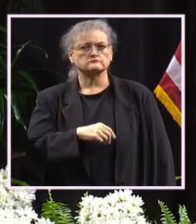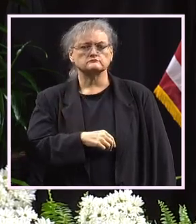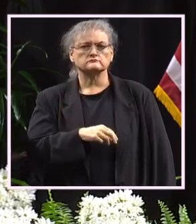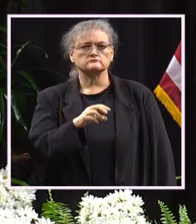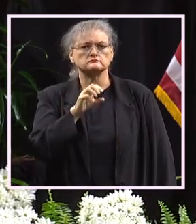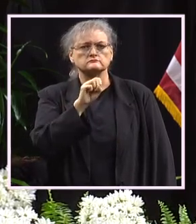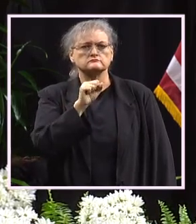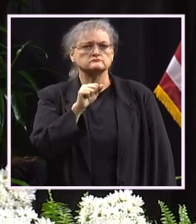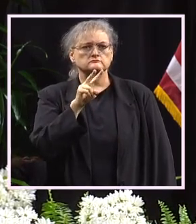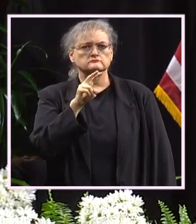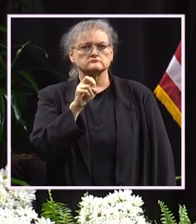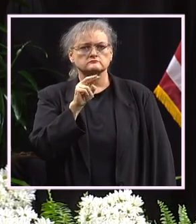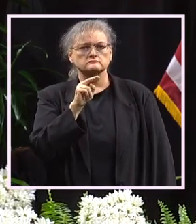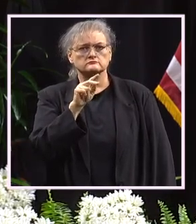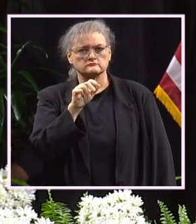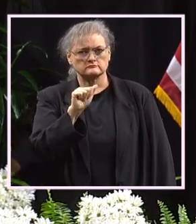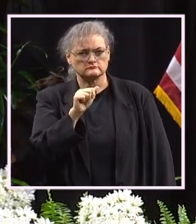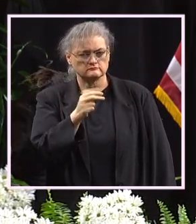Savannah J. Jefferson,